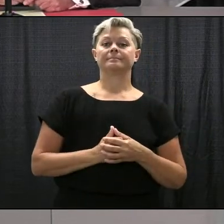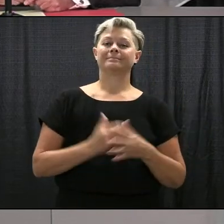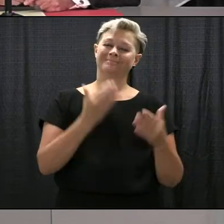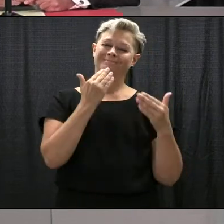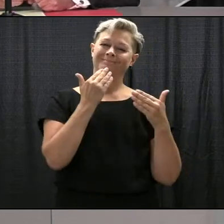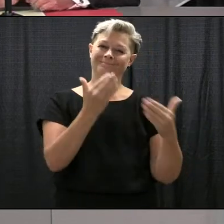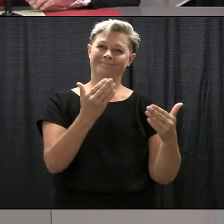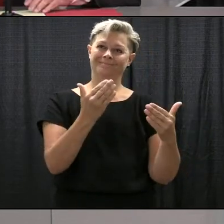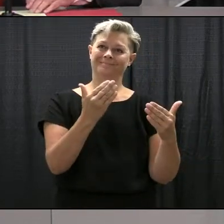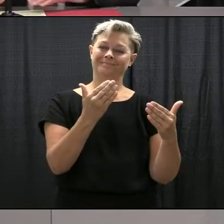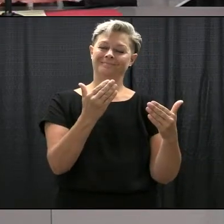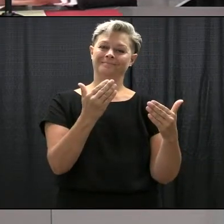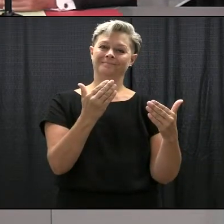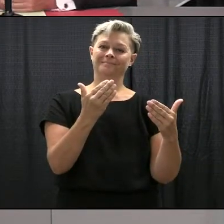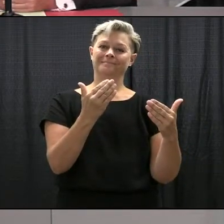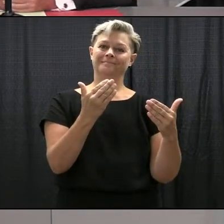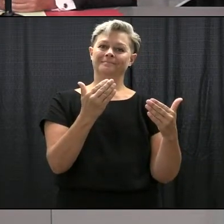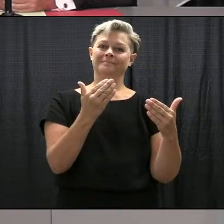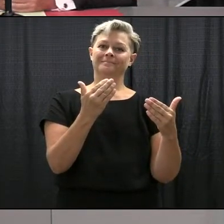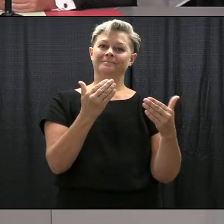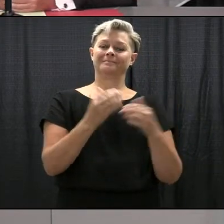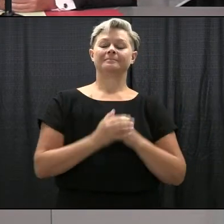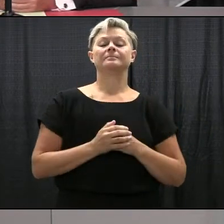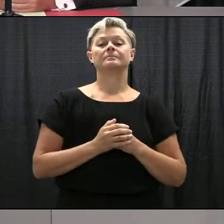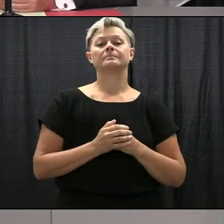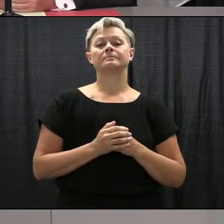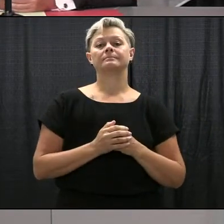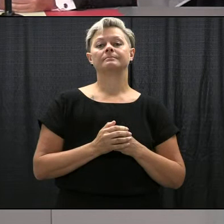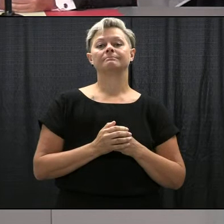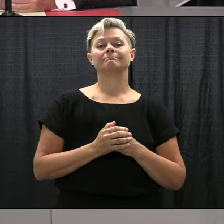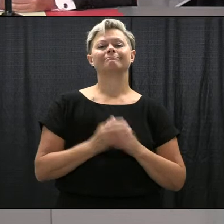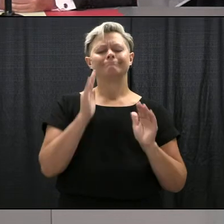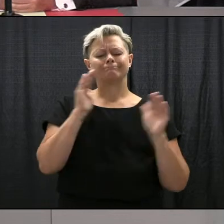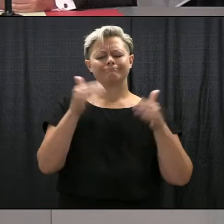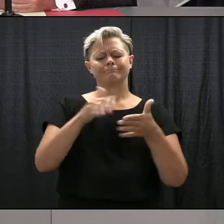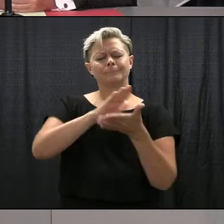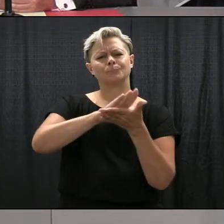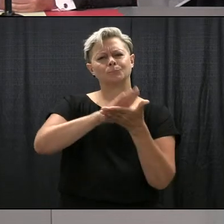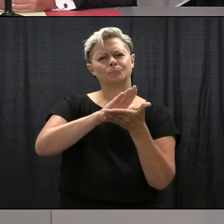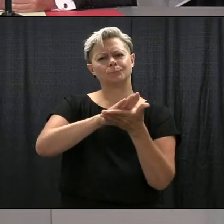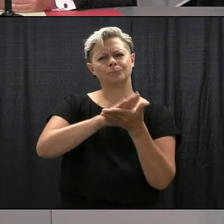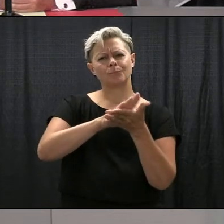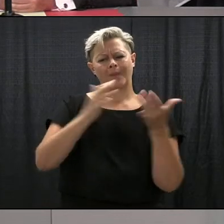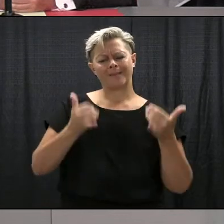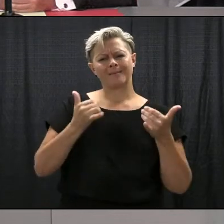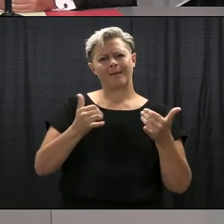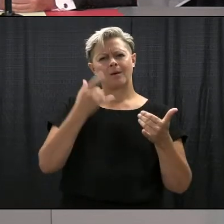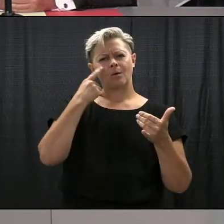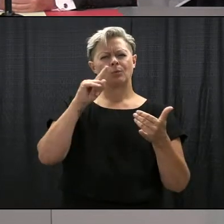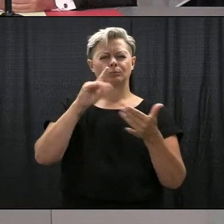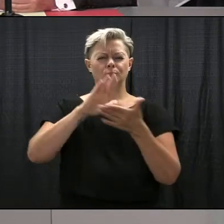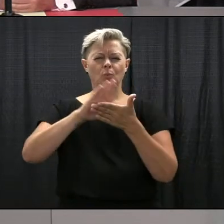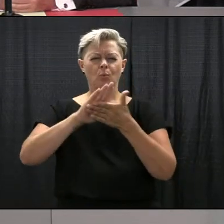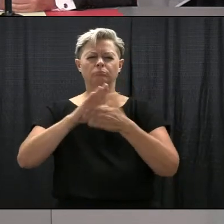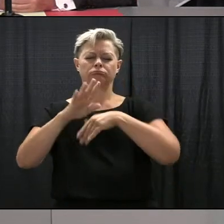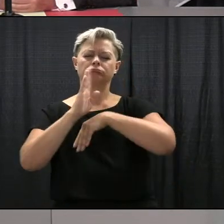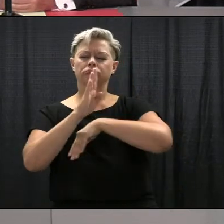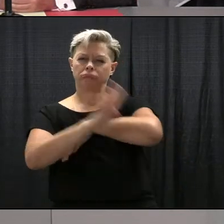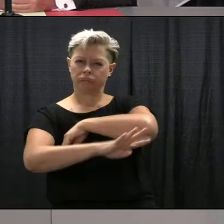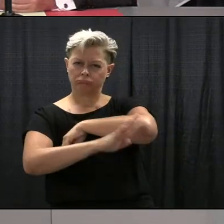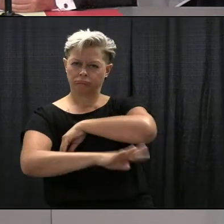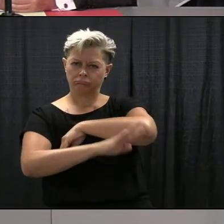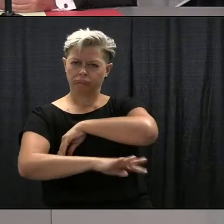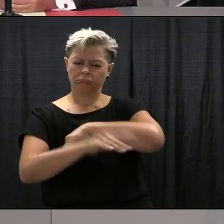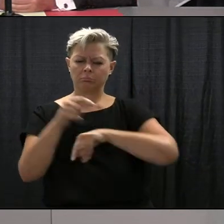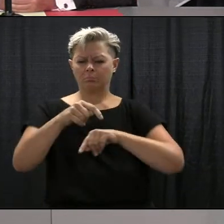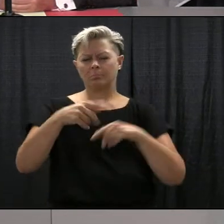you. With regard to school, as of now, and with regard to school in September, what will be the guidance